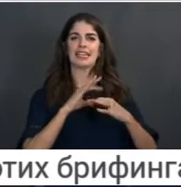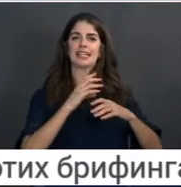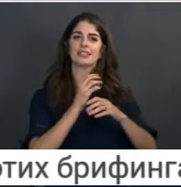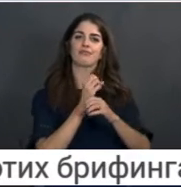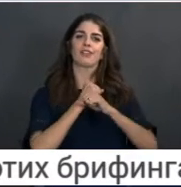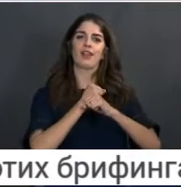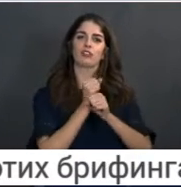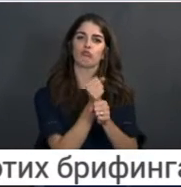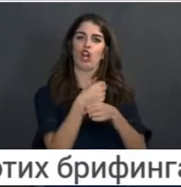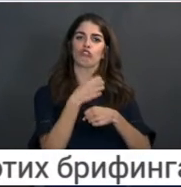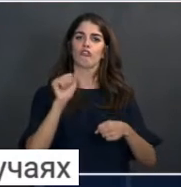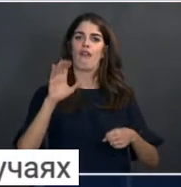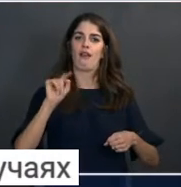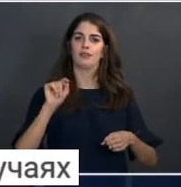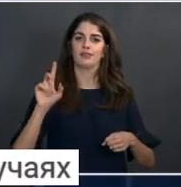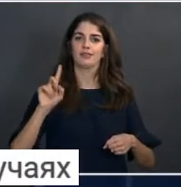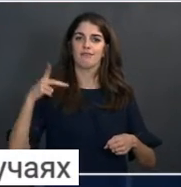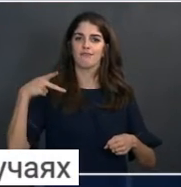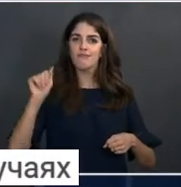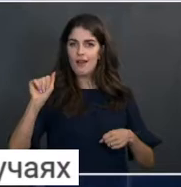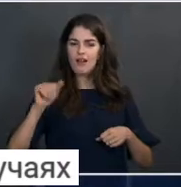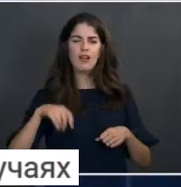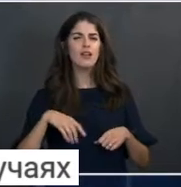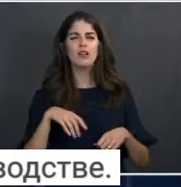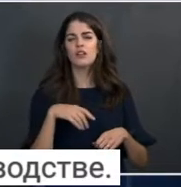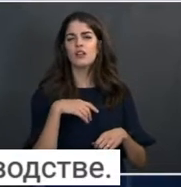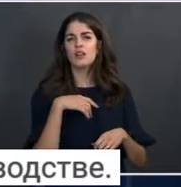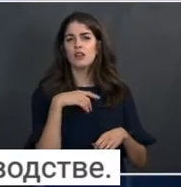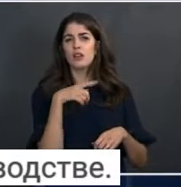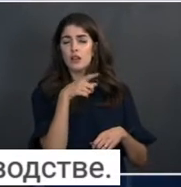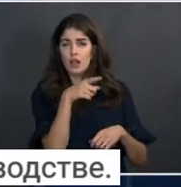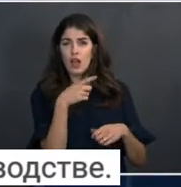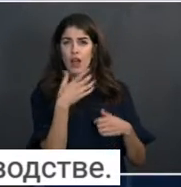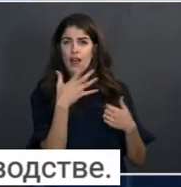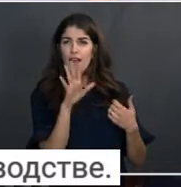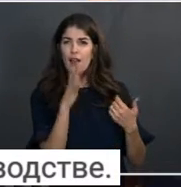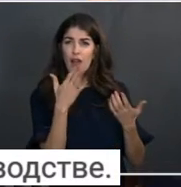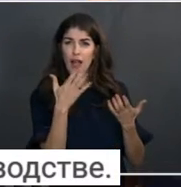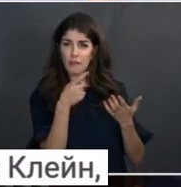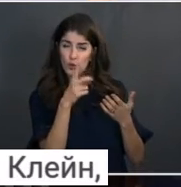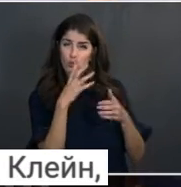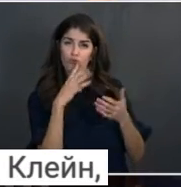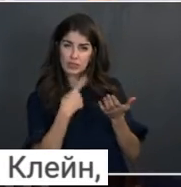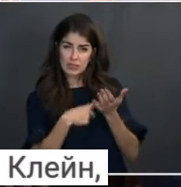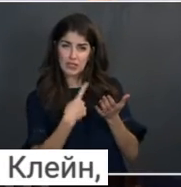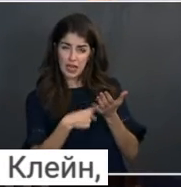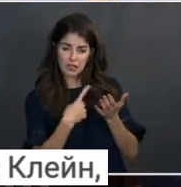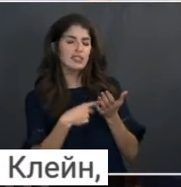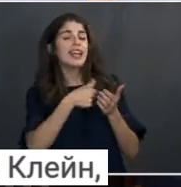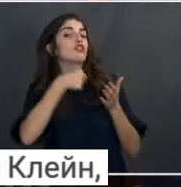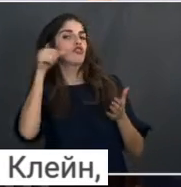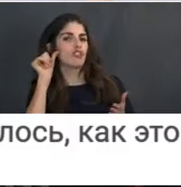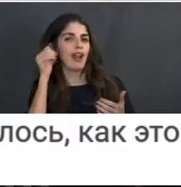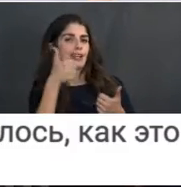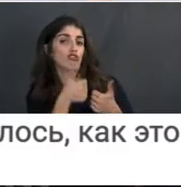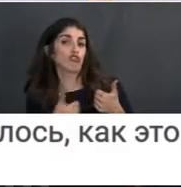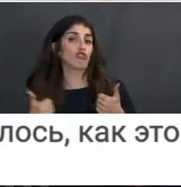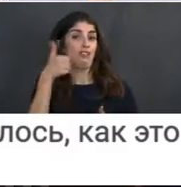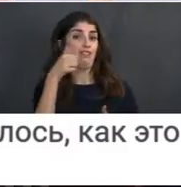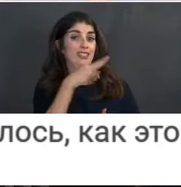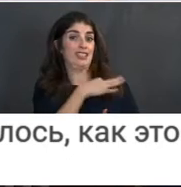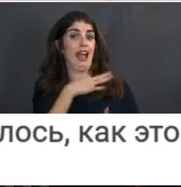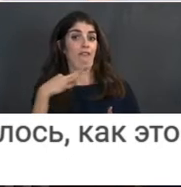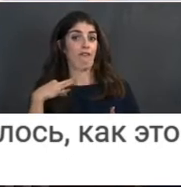asked a few times in these briefings about any specific instances of the Defense Production Act being used. Yesterday, the Chief of Staff, Ron Klain,